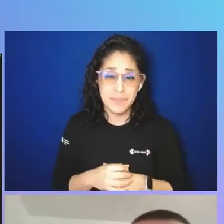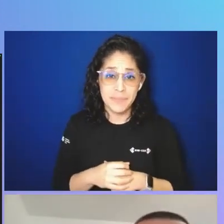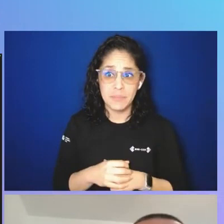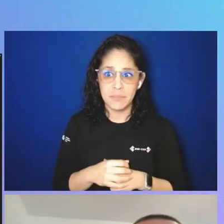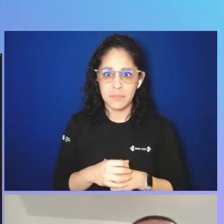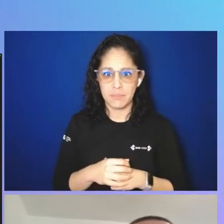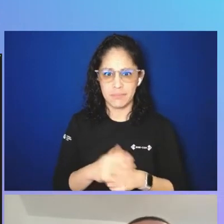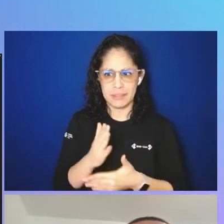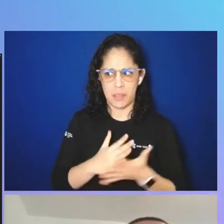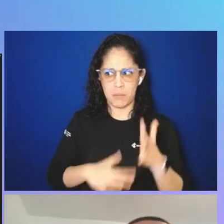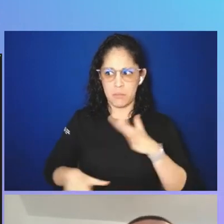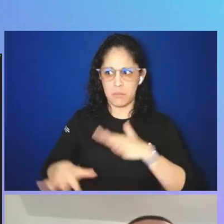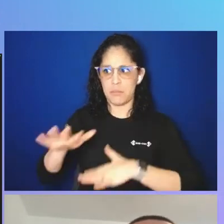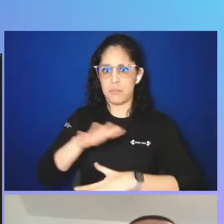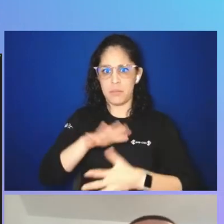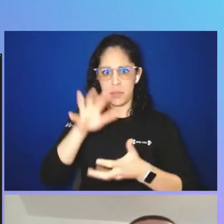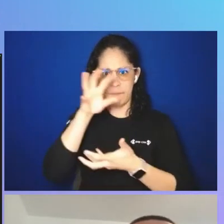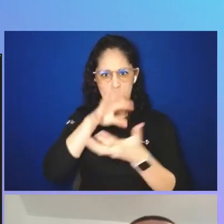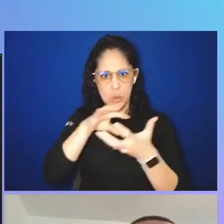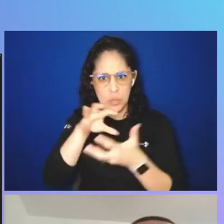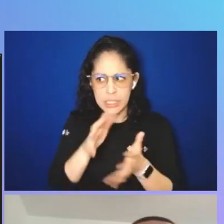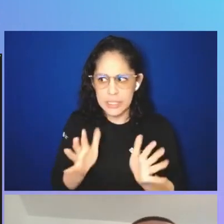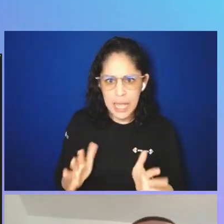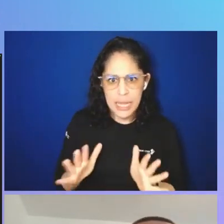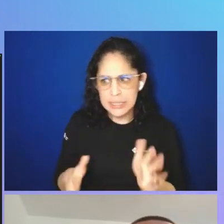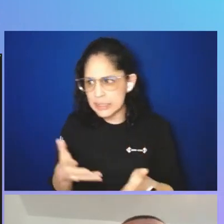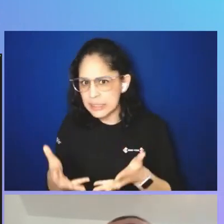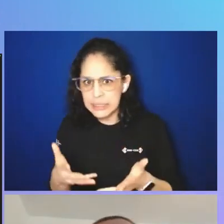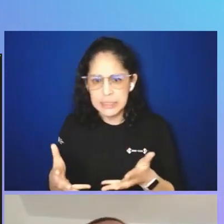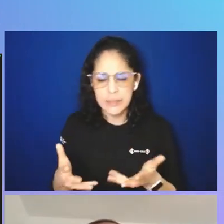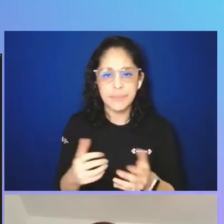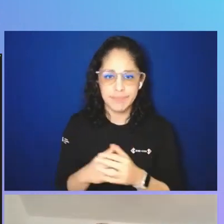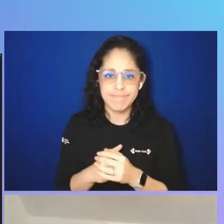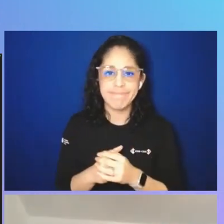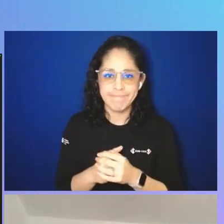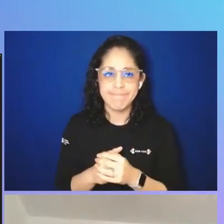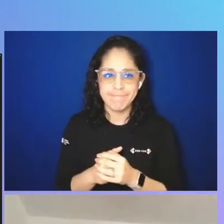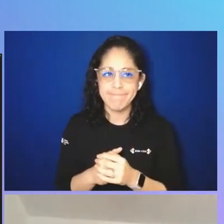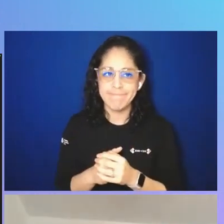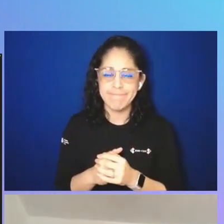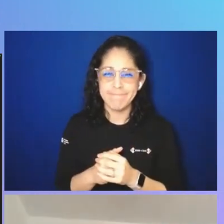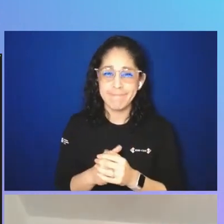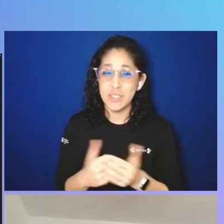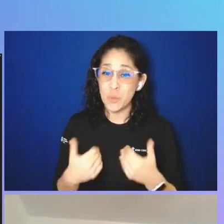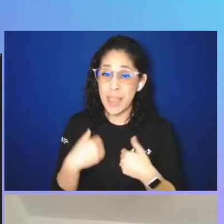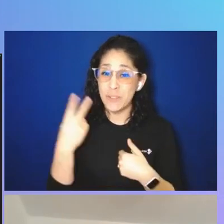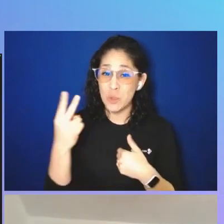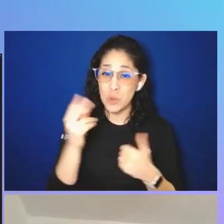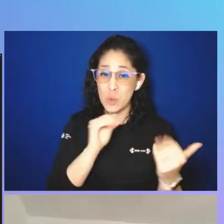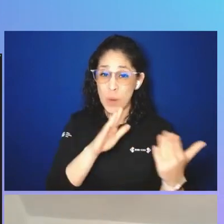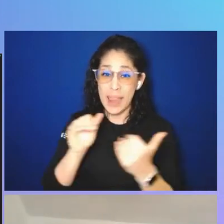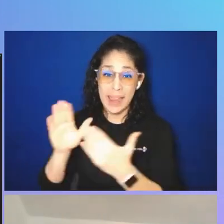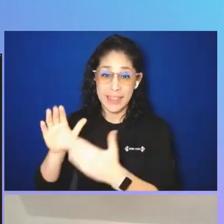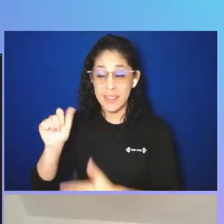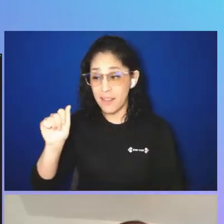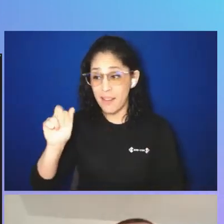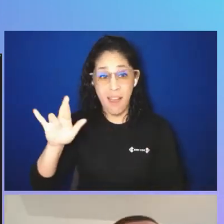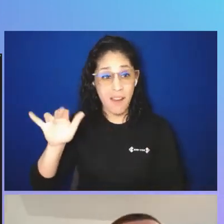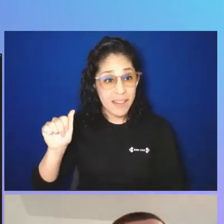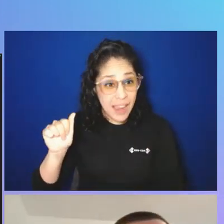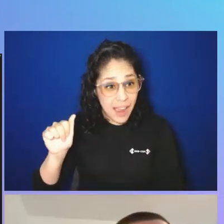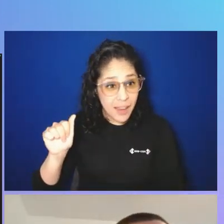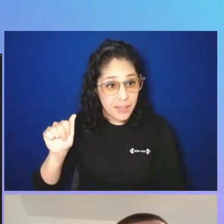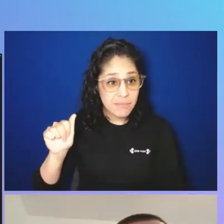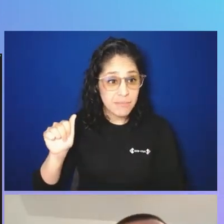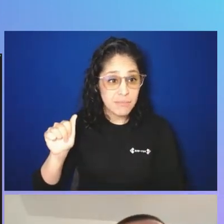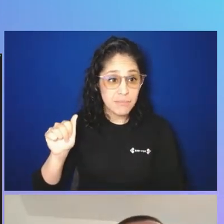some confusion and anxiety. So there are, in fact, two ways that ARIA, or ARIA, depending on how